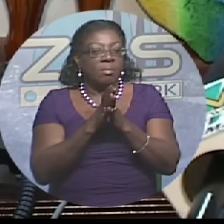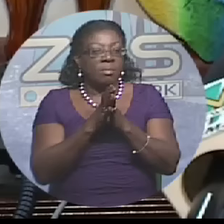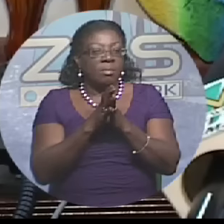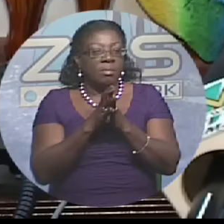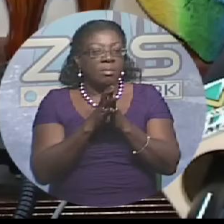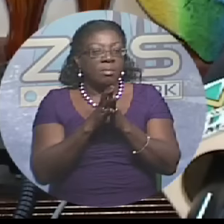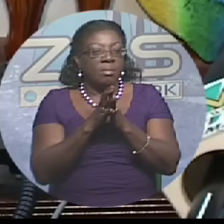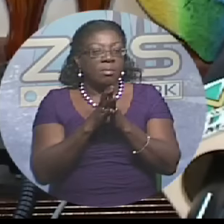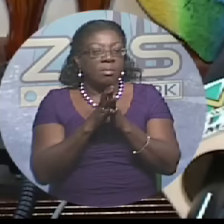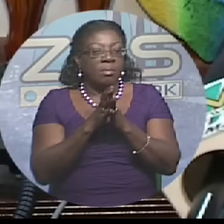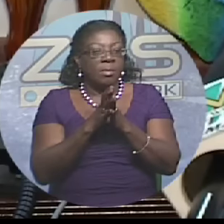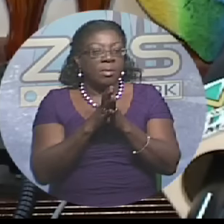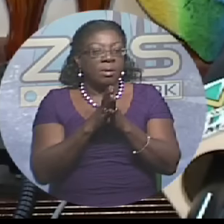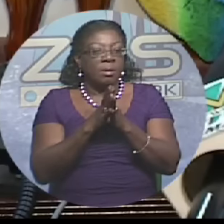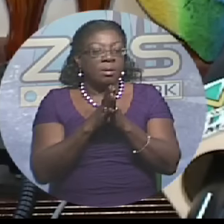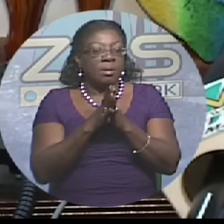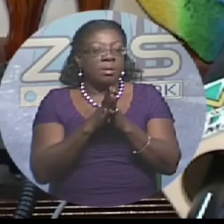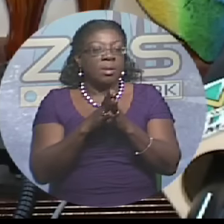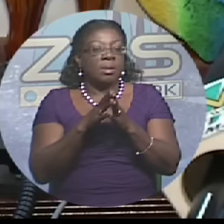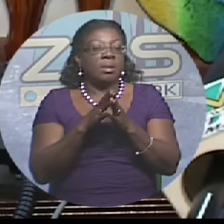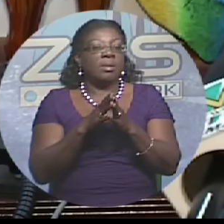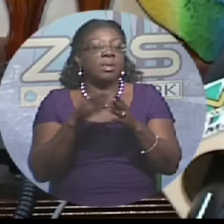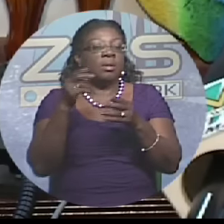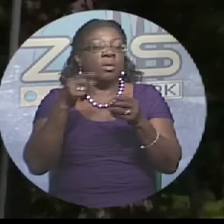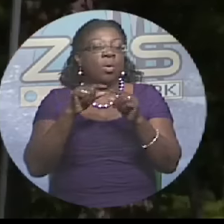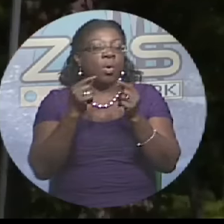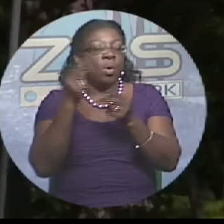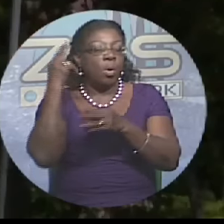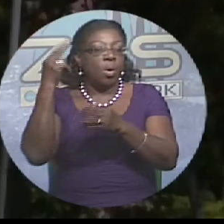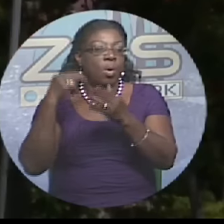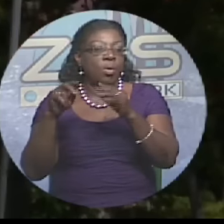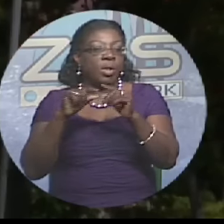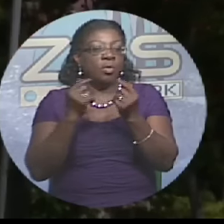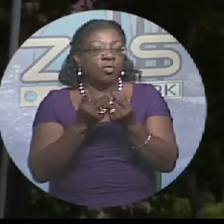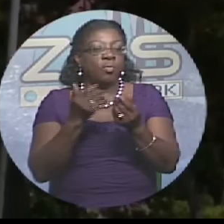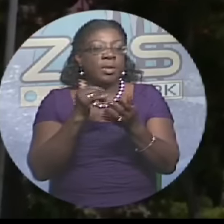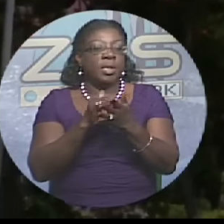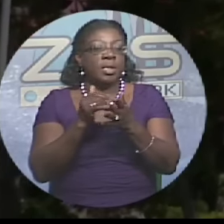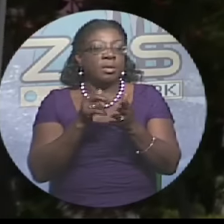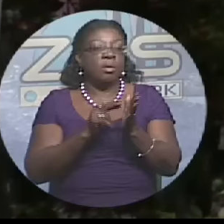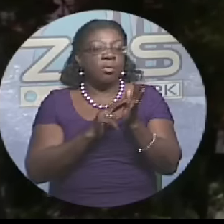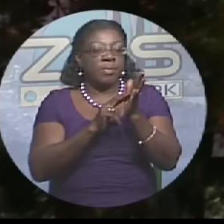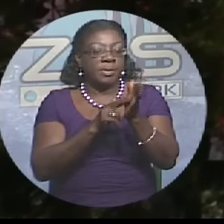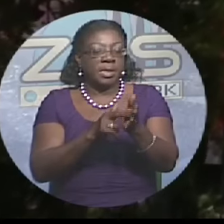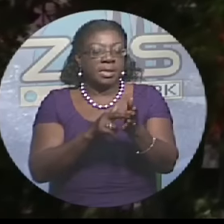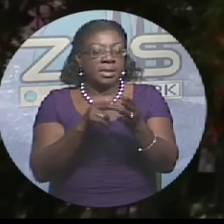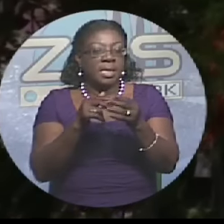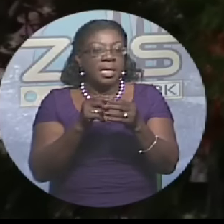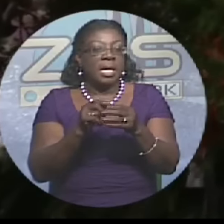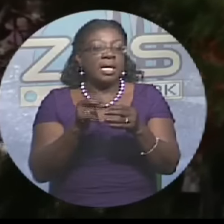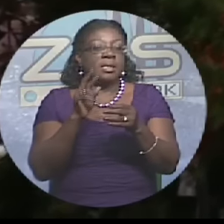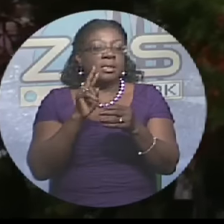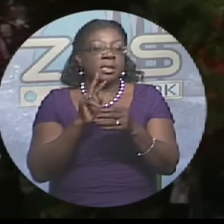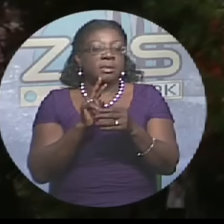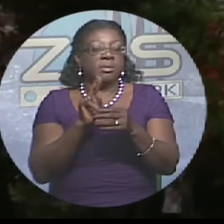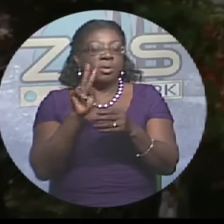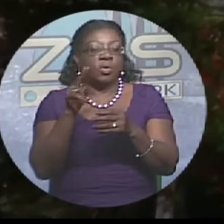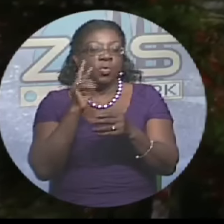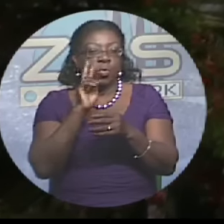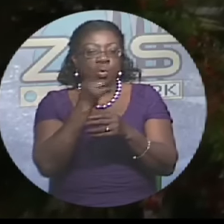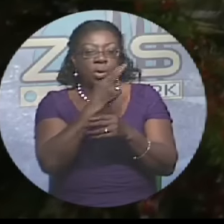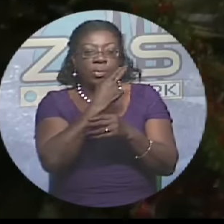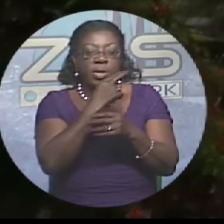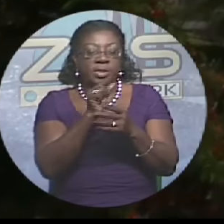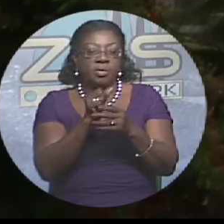SLS and our two restaurants, we're very confident that we'll hit our numbers and if not beat them. And what about